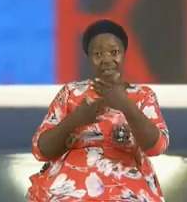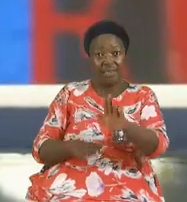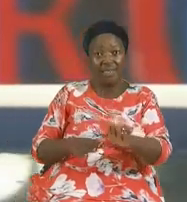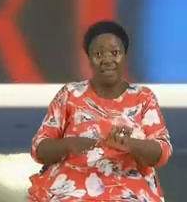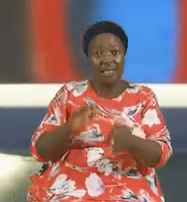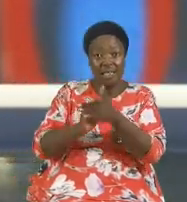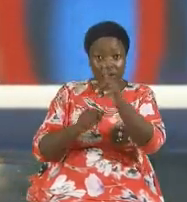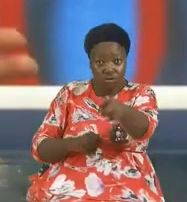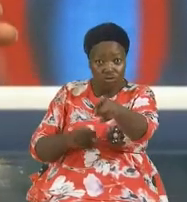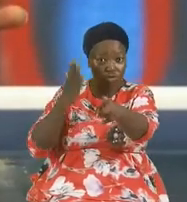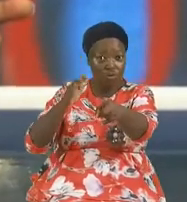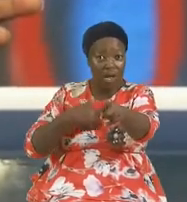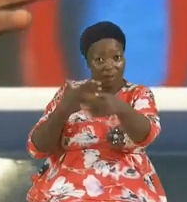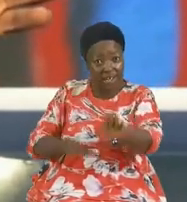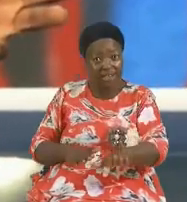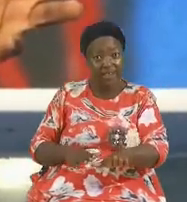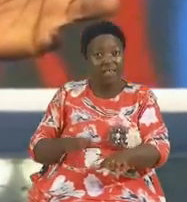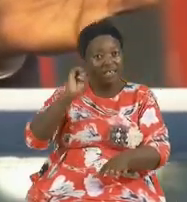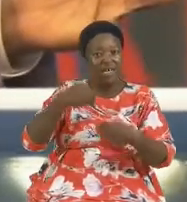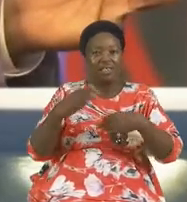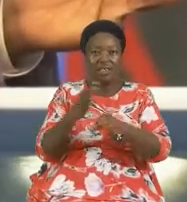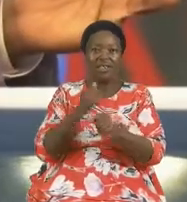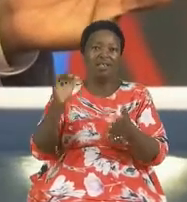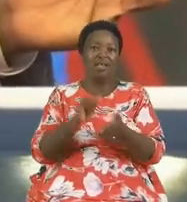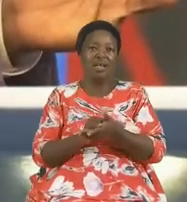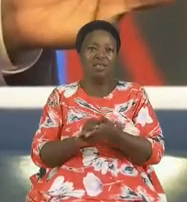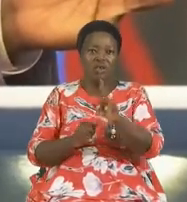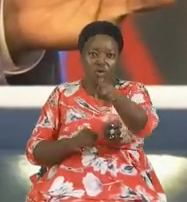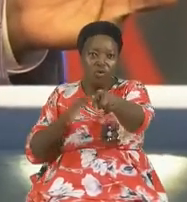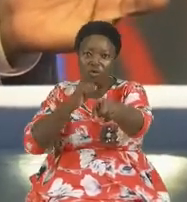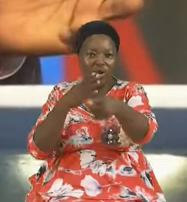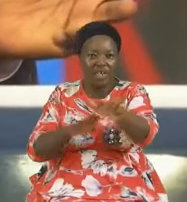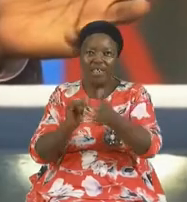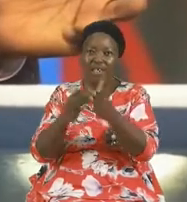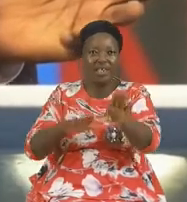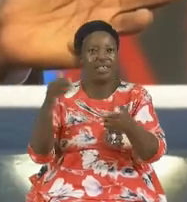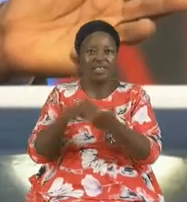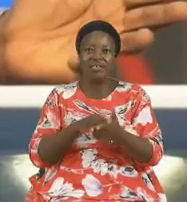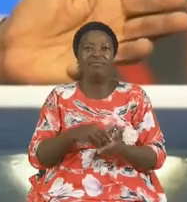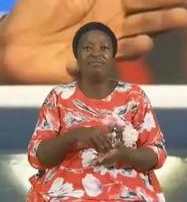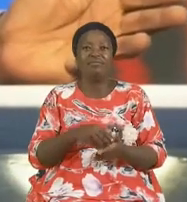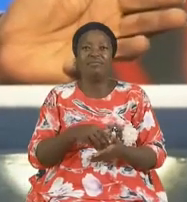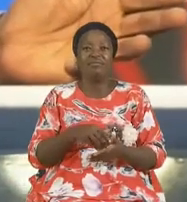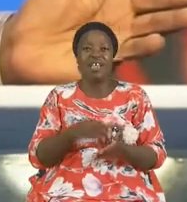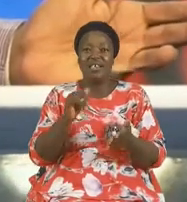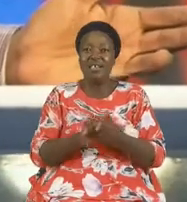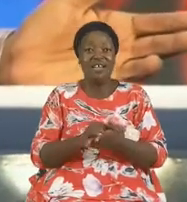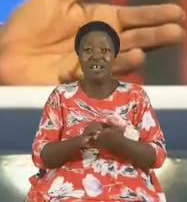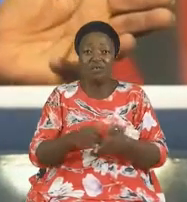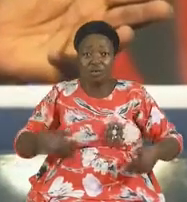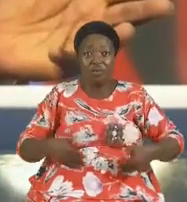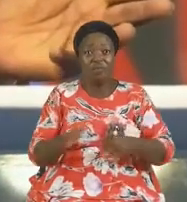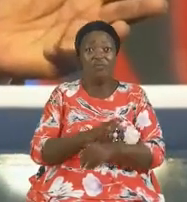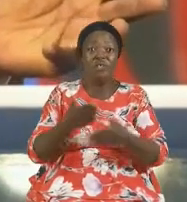man. It's gone before us, and the death you should have died, he has taken that. You'll not die